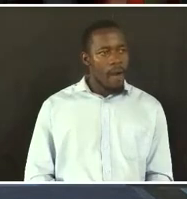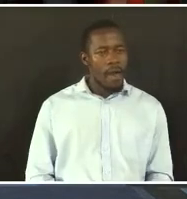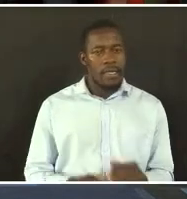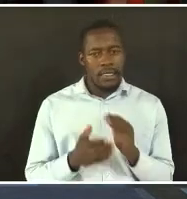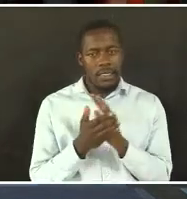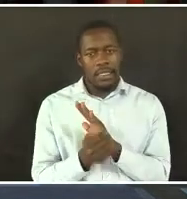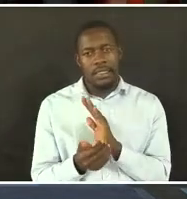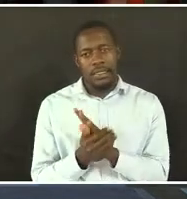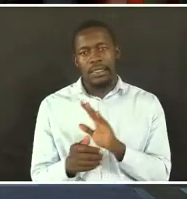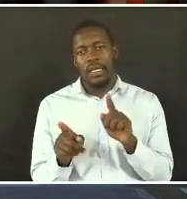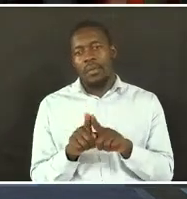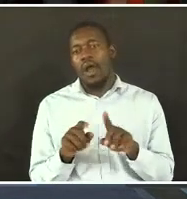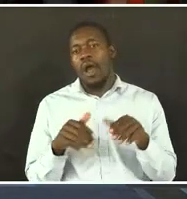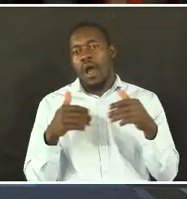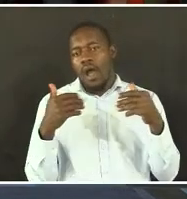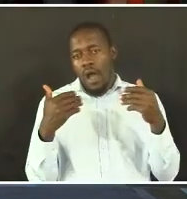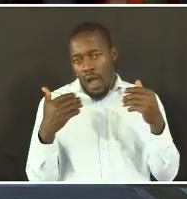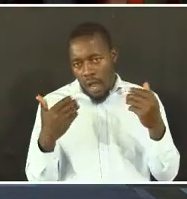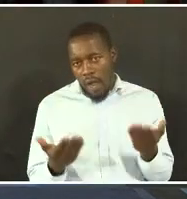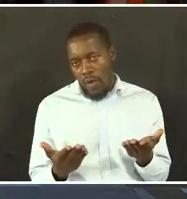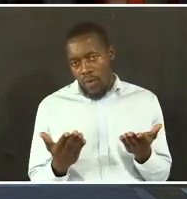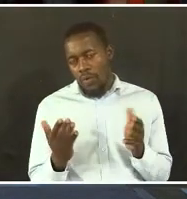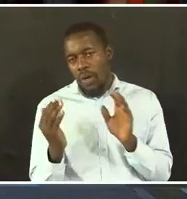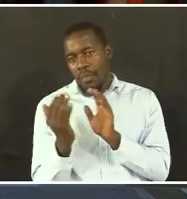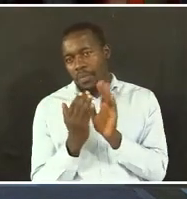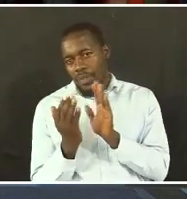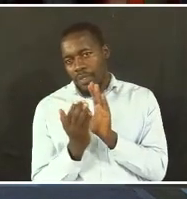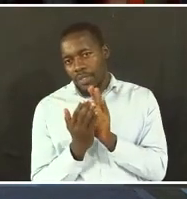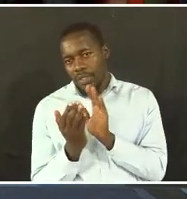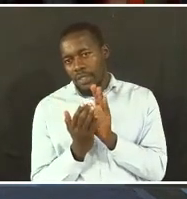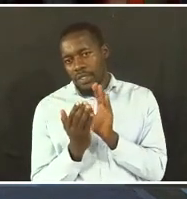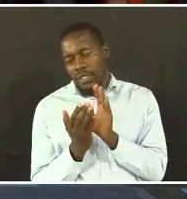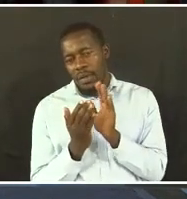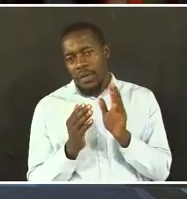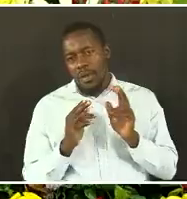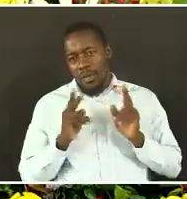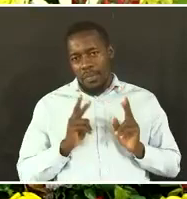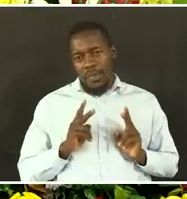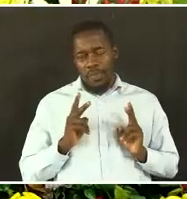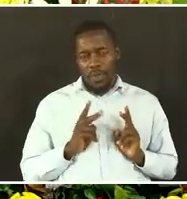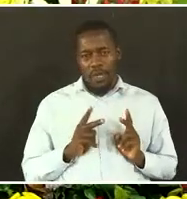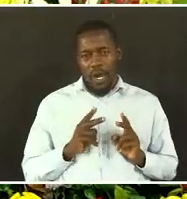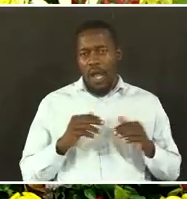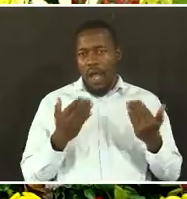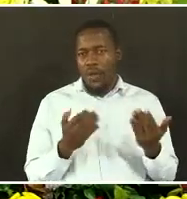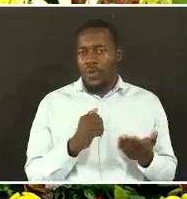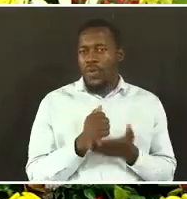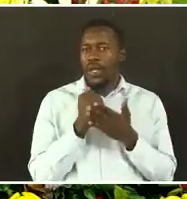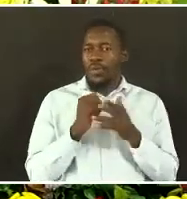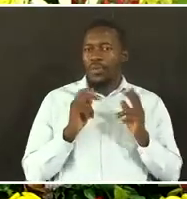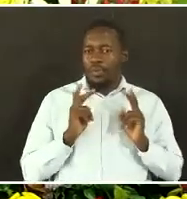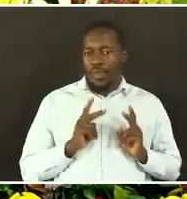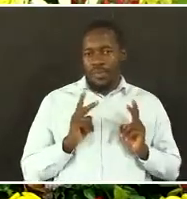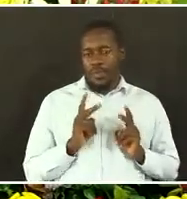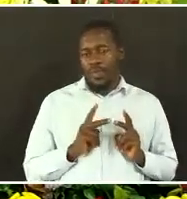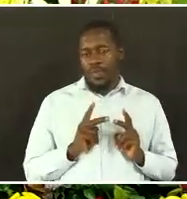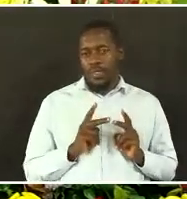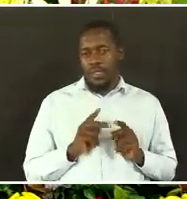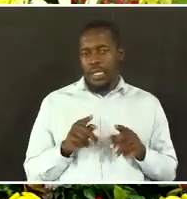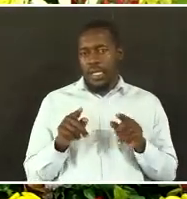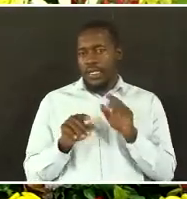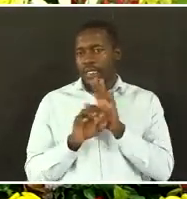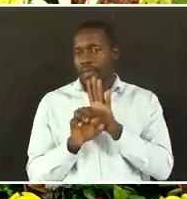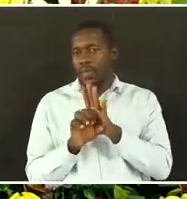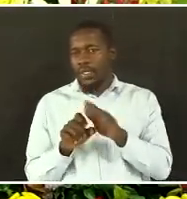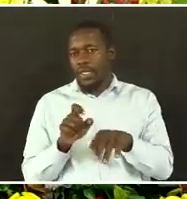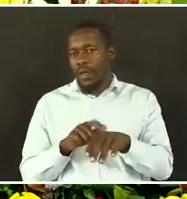Even just pray. Before you go, you pray. And that's why I was saying, when you're going for a mission, you